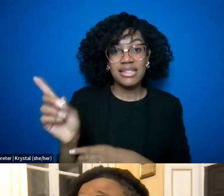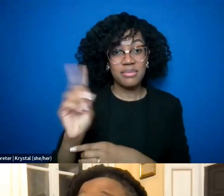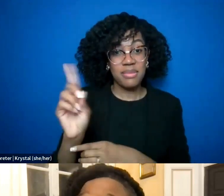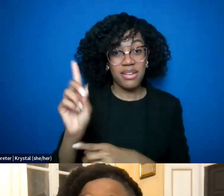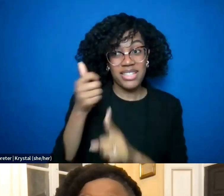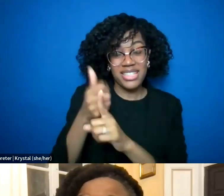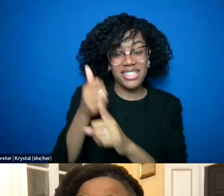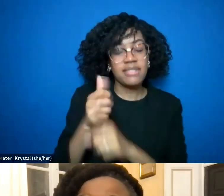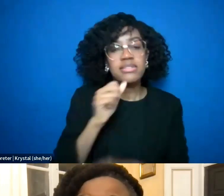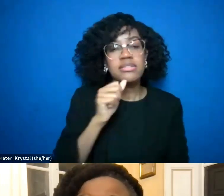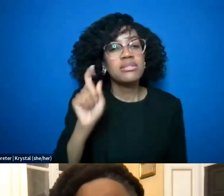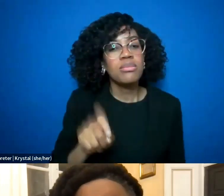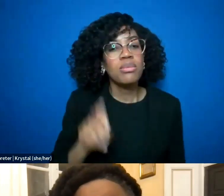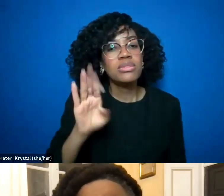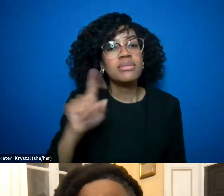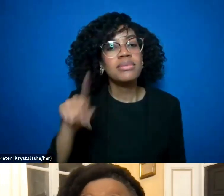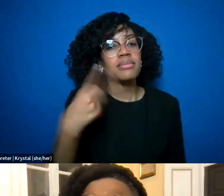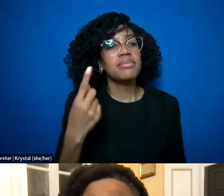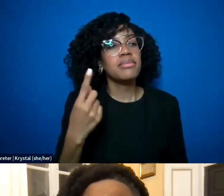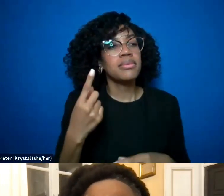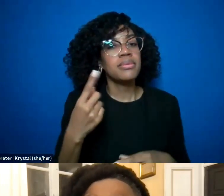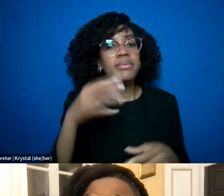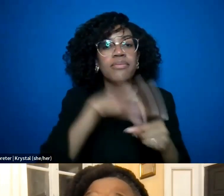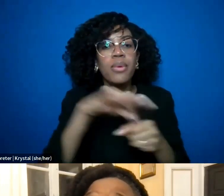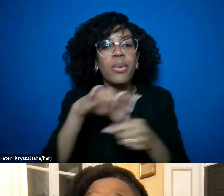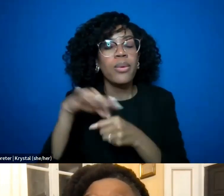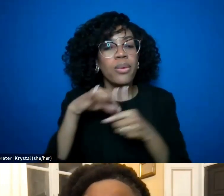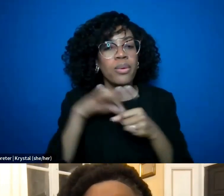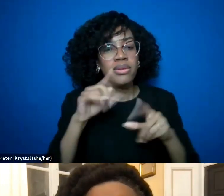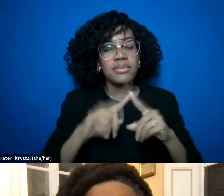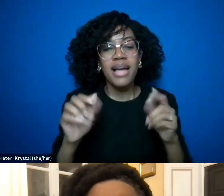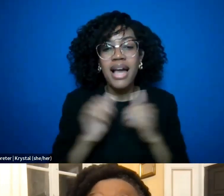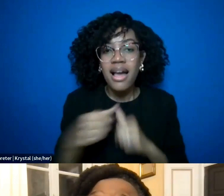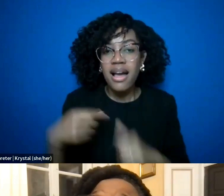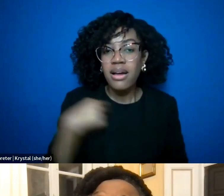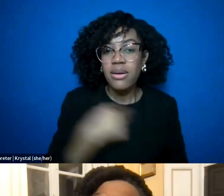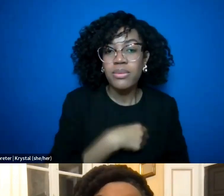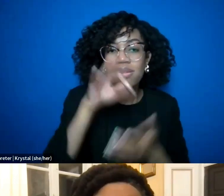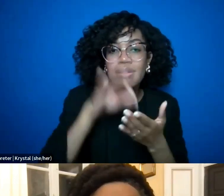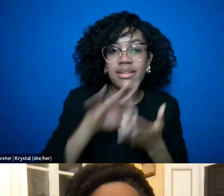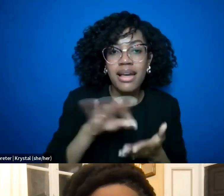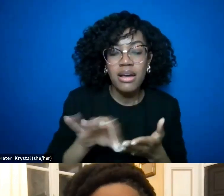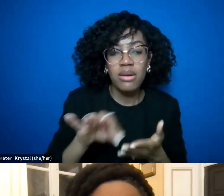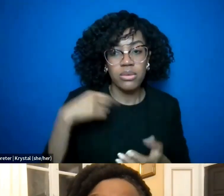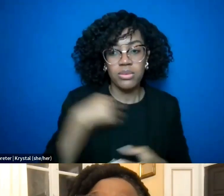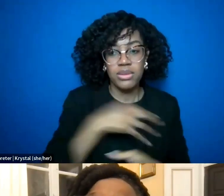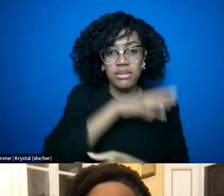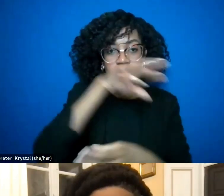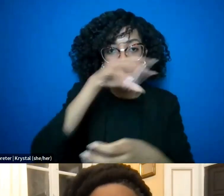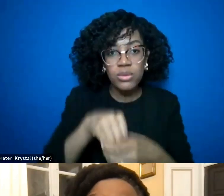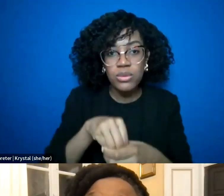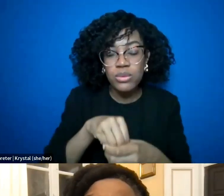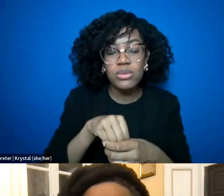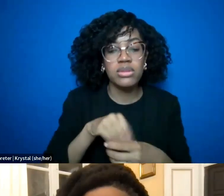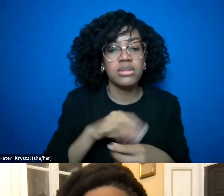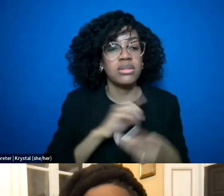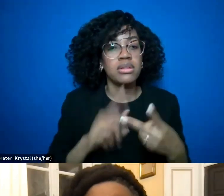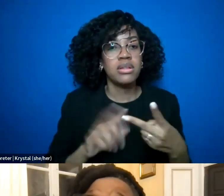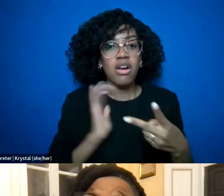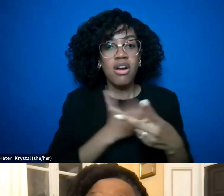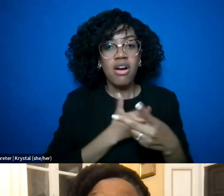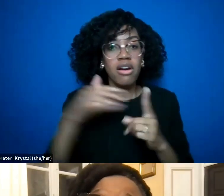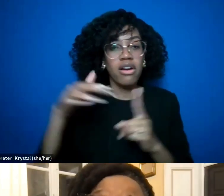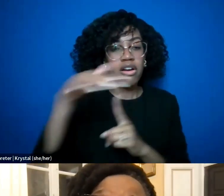be just about how we count votes, but how we count belonging, how we count the conditions that have to be in